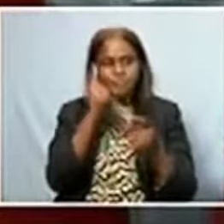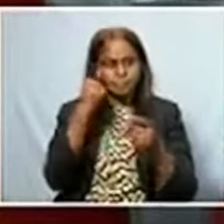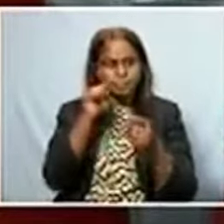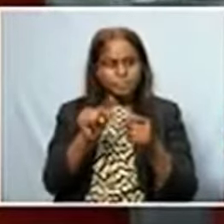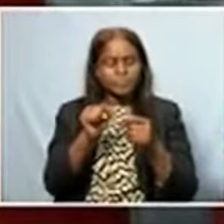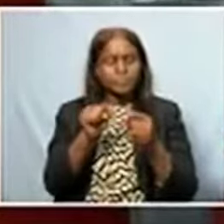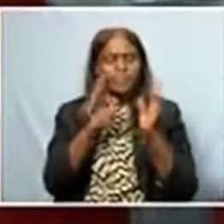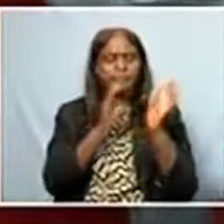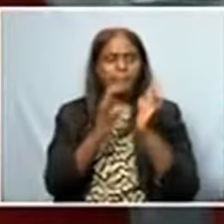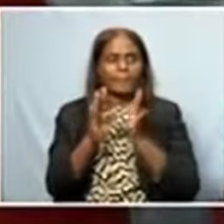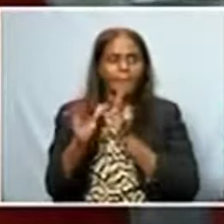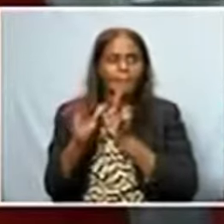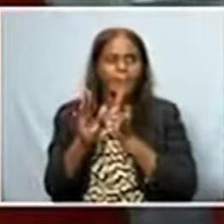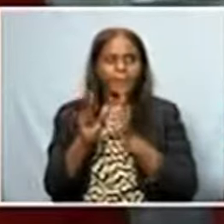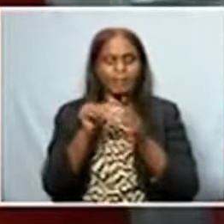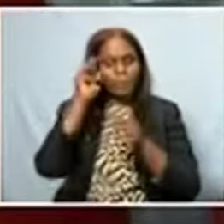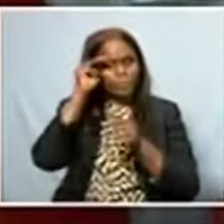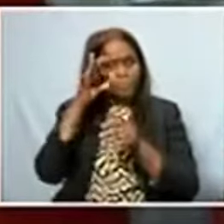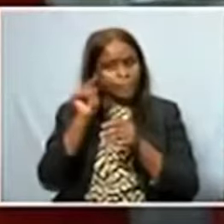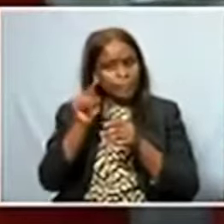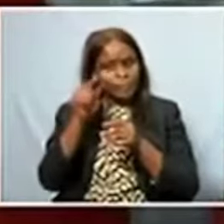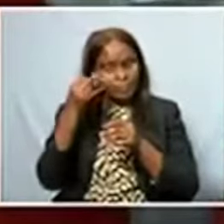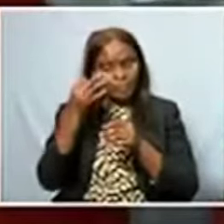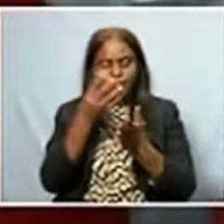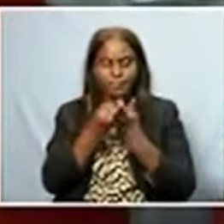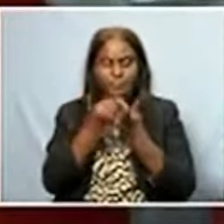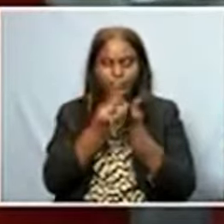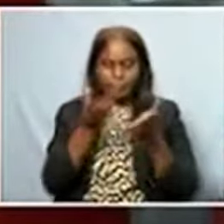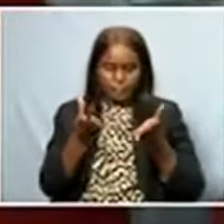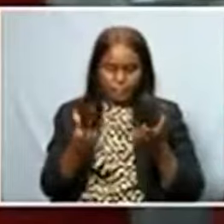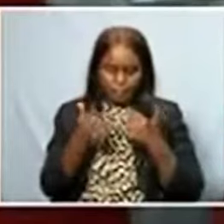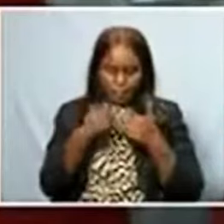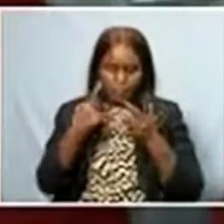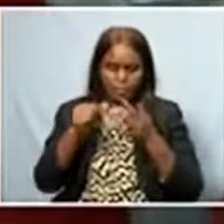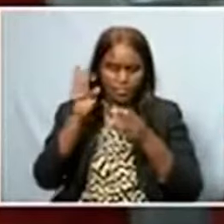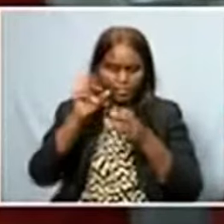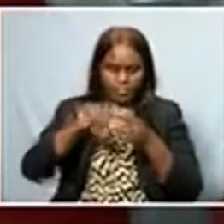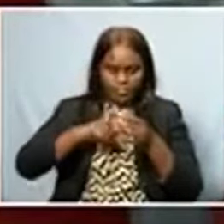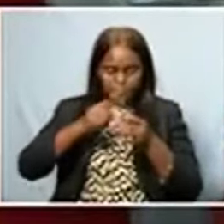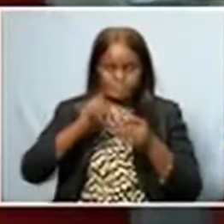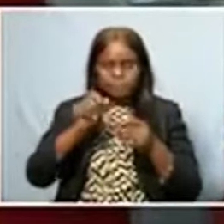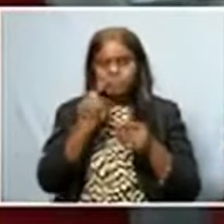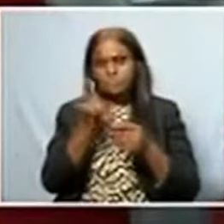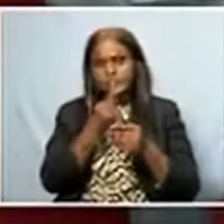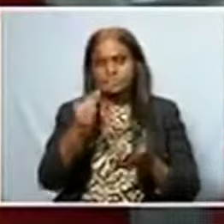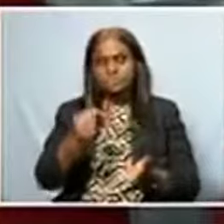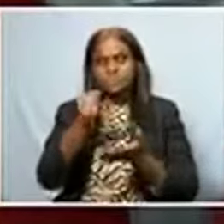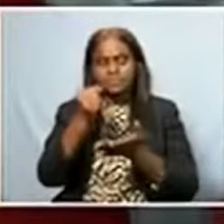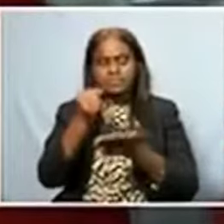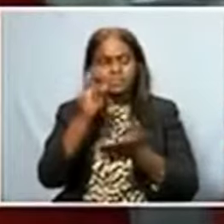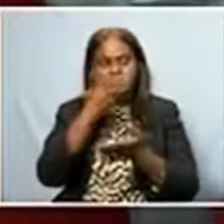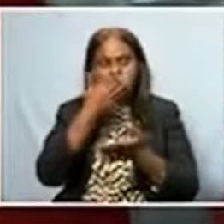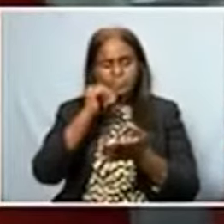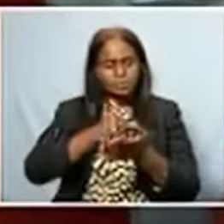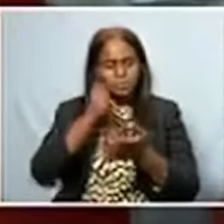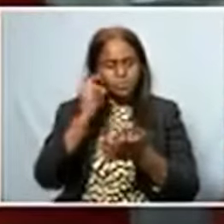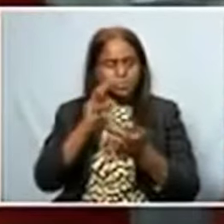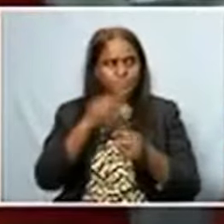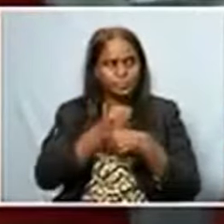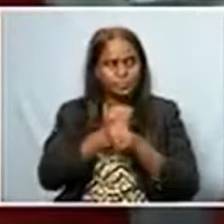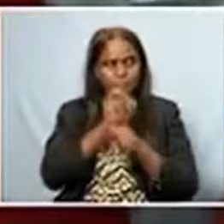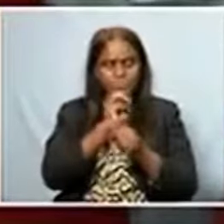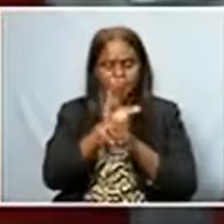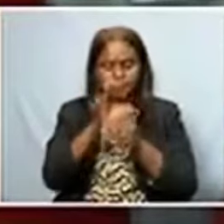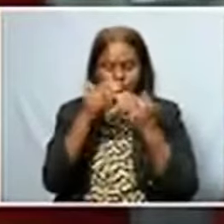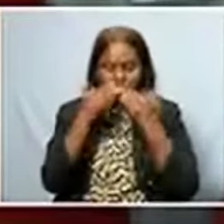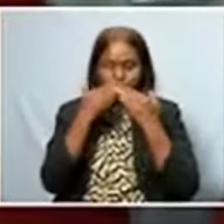this purpose. The Minister of Finance is here. Should we need any supplementary budget, we shall make it available.